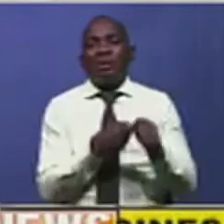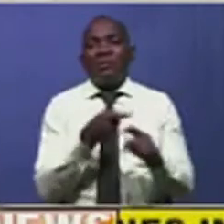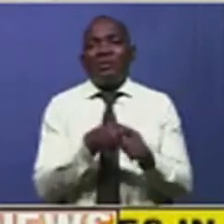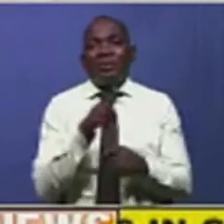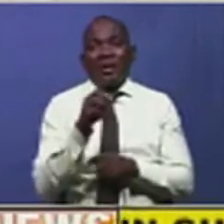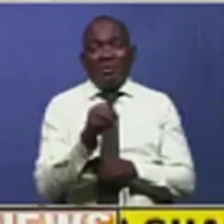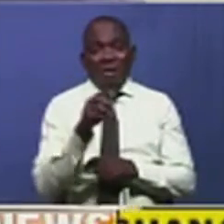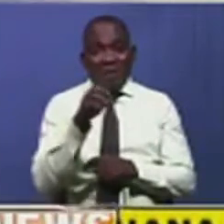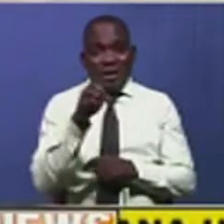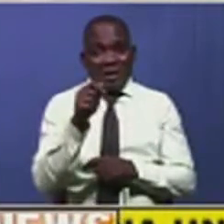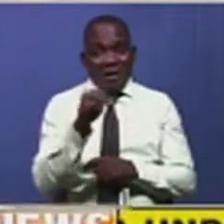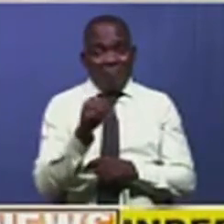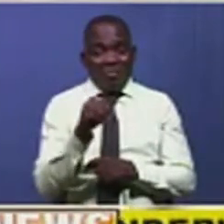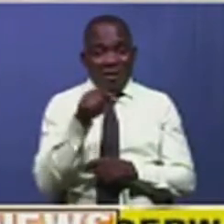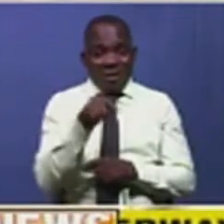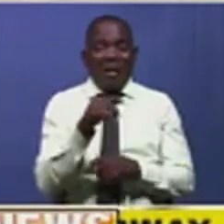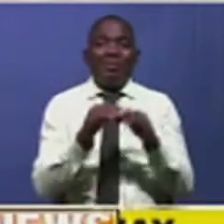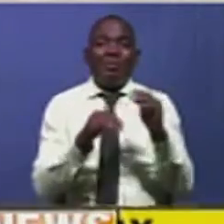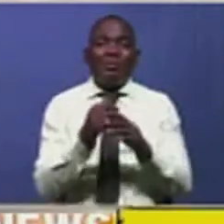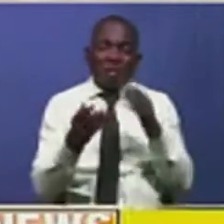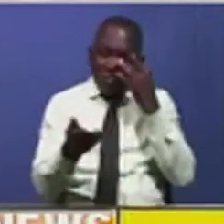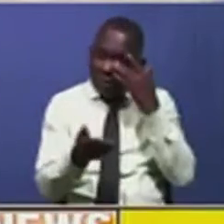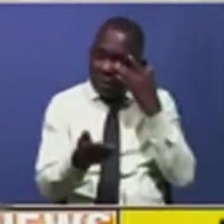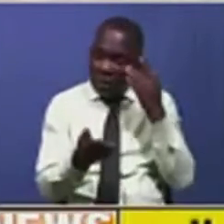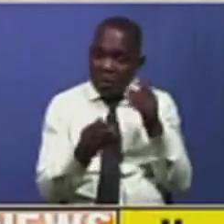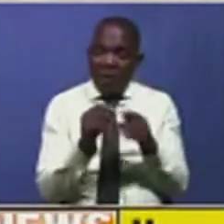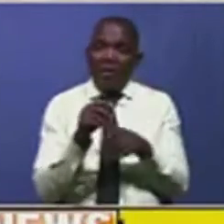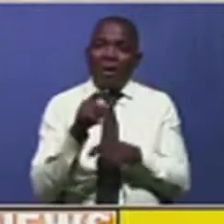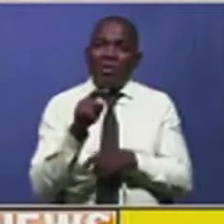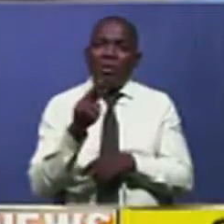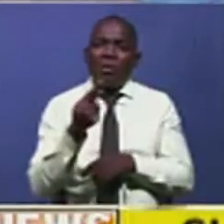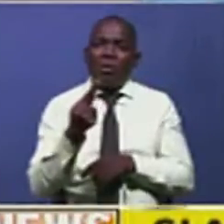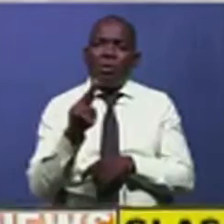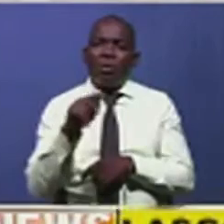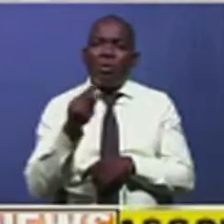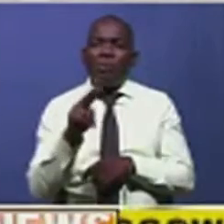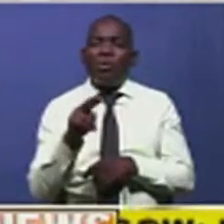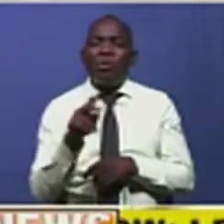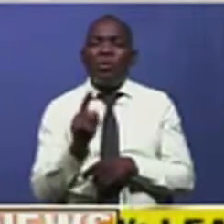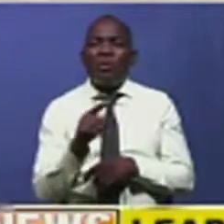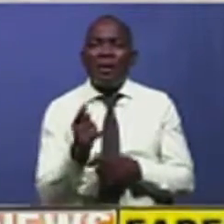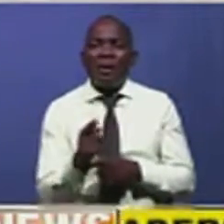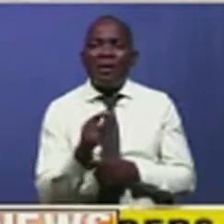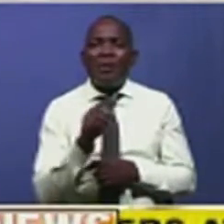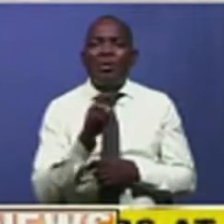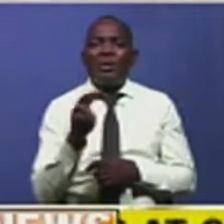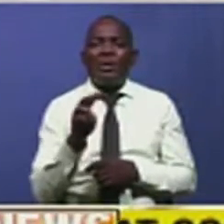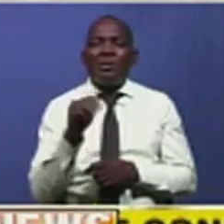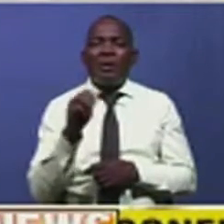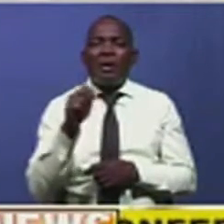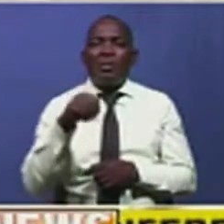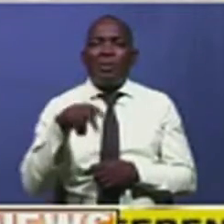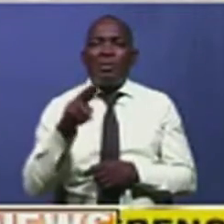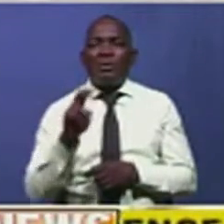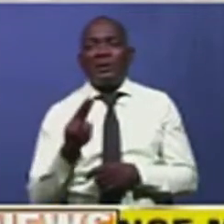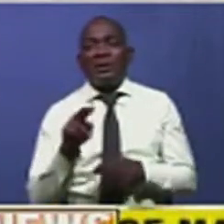dam itself will be, the main dam will be constructed at Krugu in the West Mampusi district.